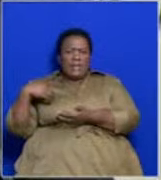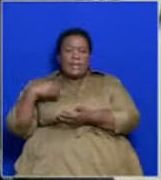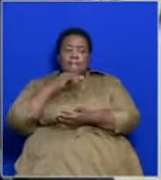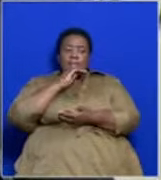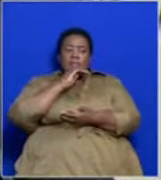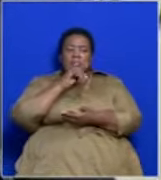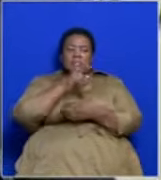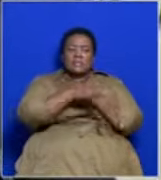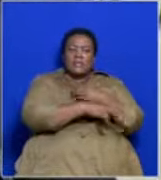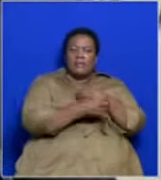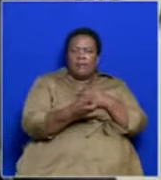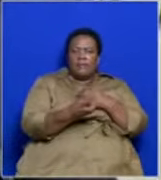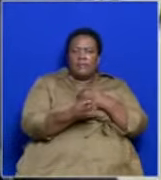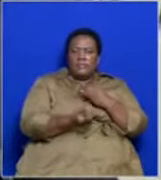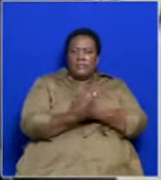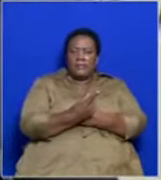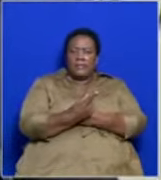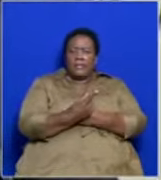back to